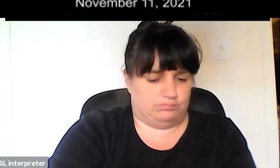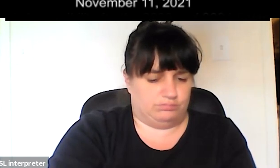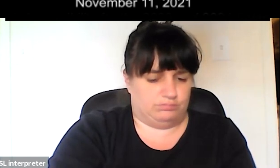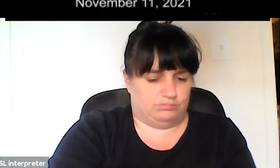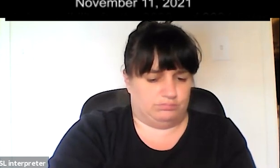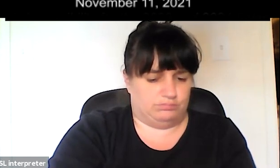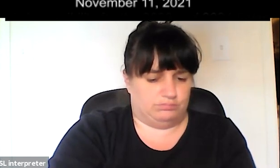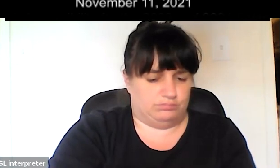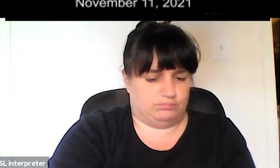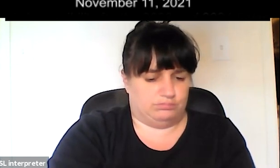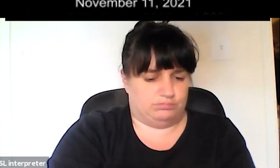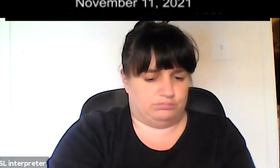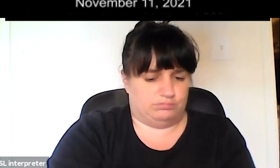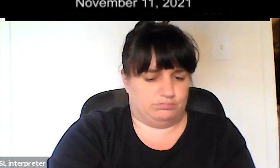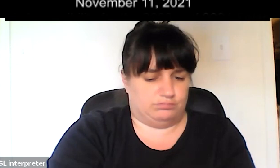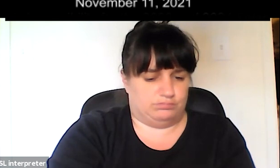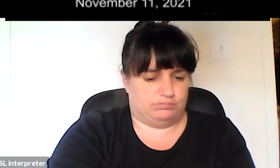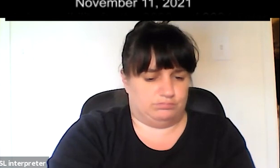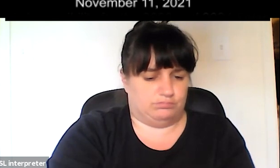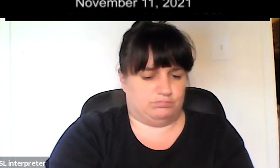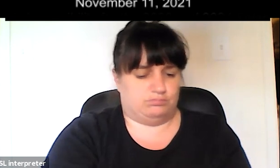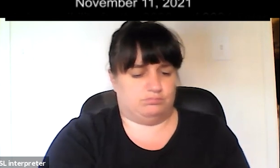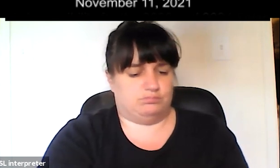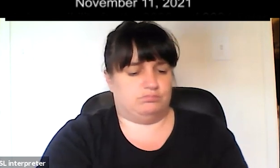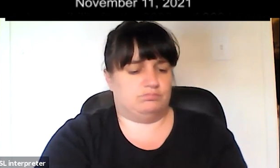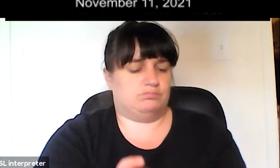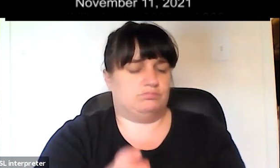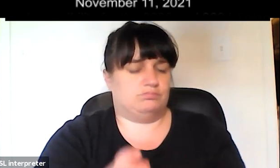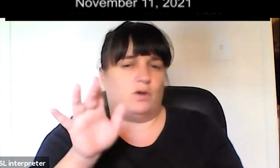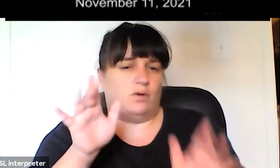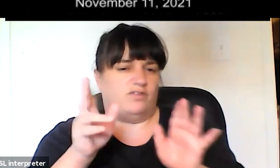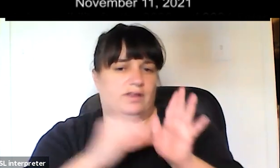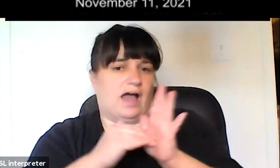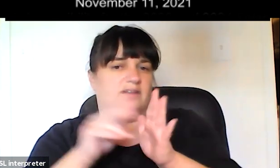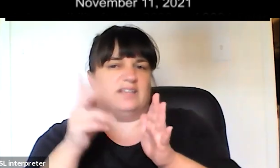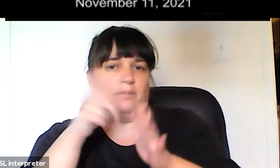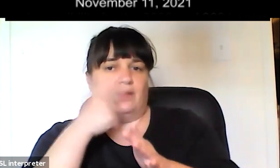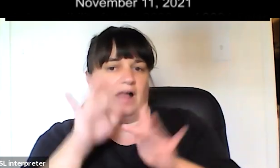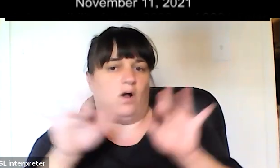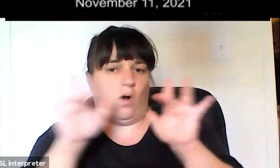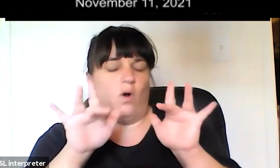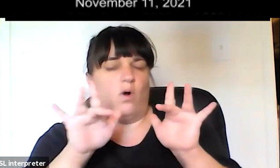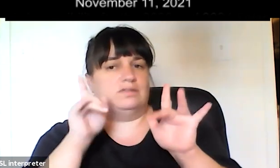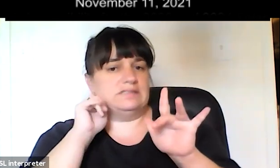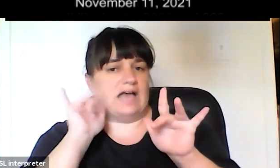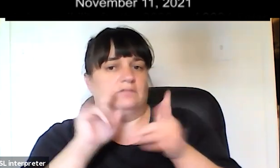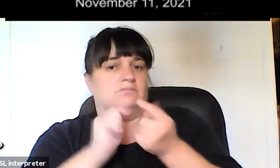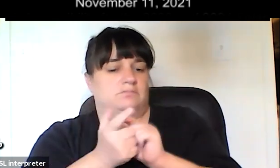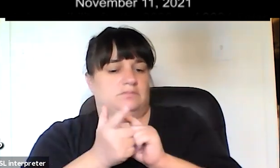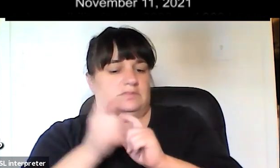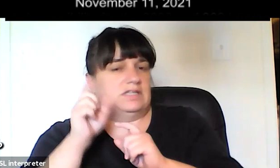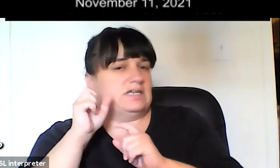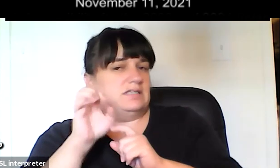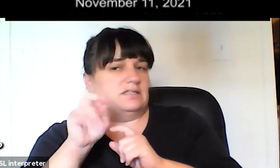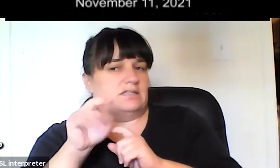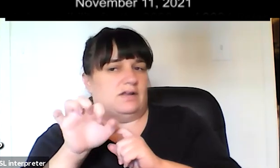that is what a field of about 5,000 black holes can sound like when we take the information and translate it into sound. To me, the sonification tells